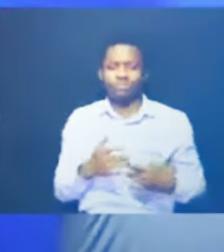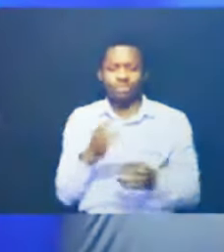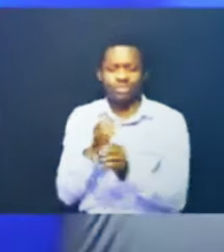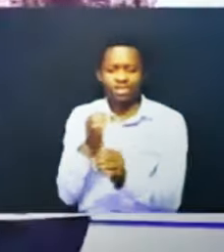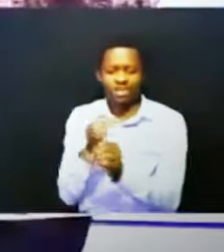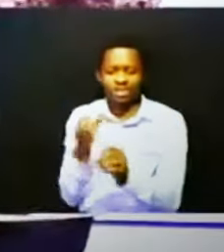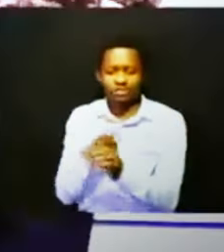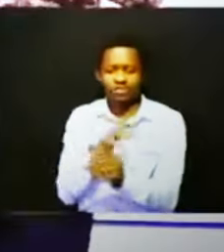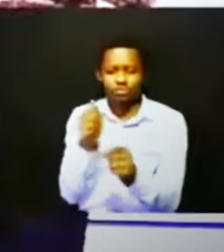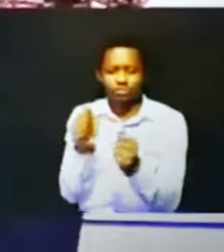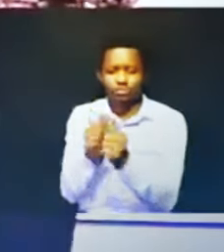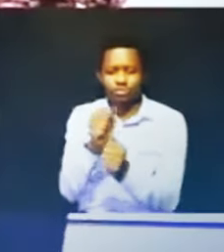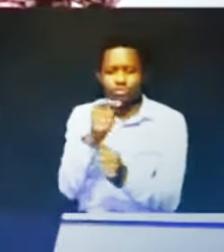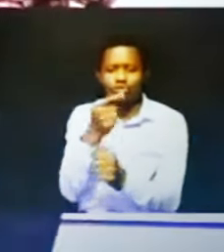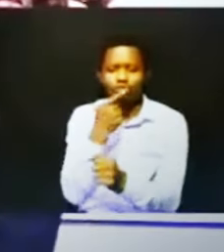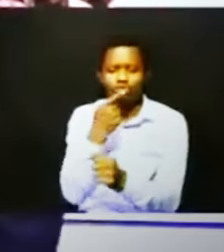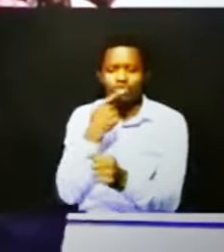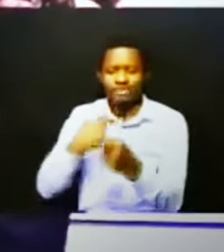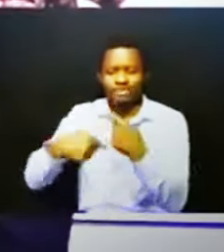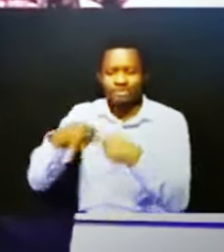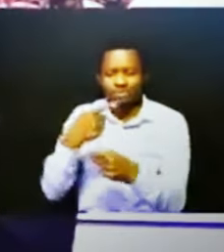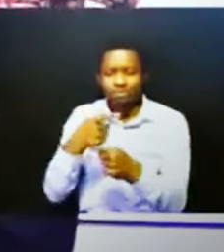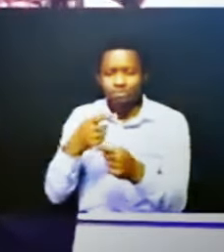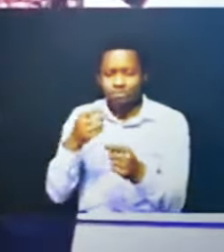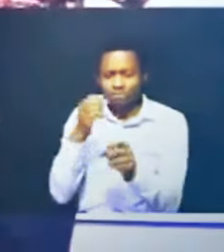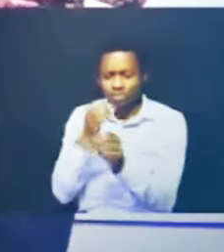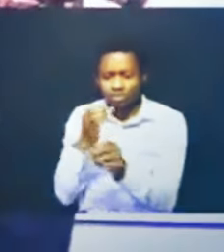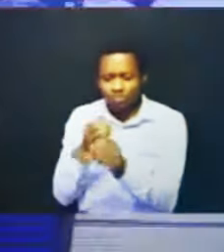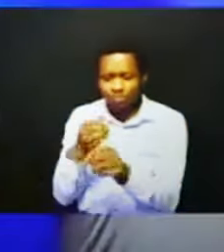mouth. Be careful what you think